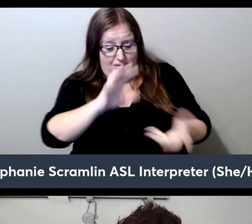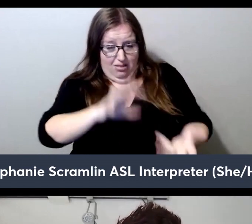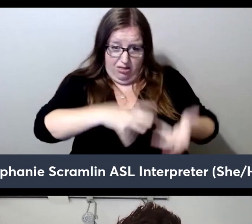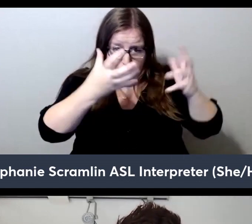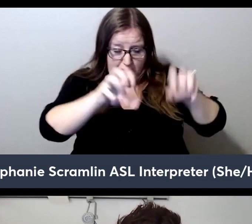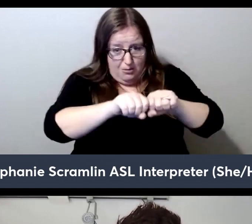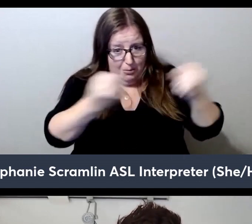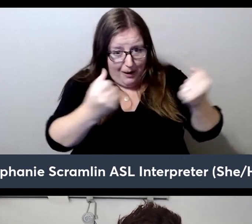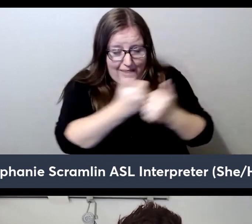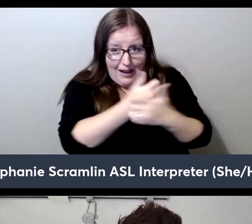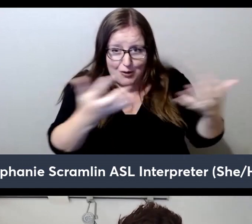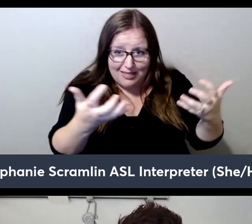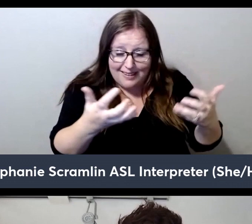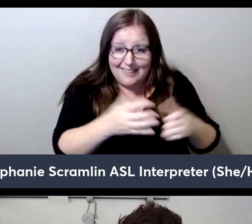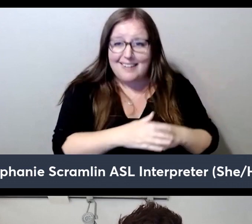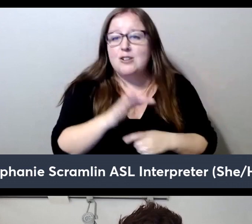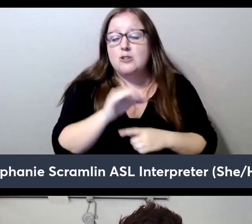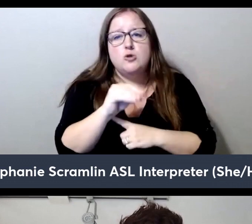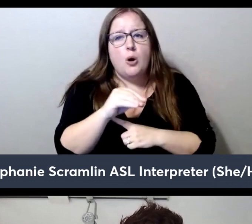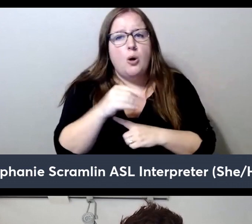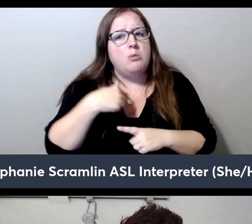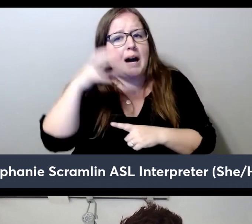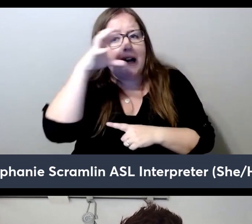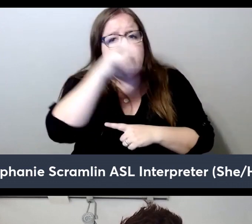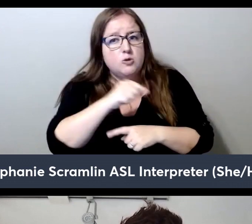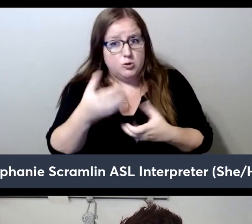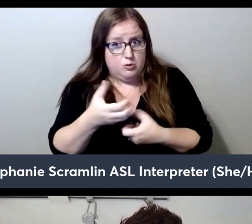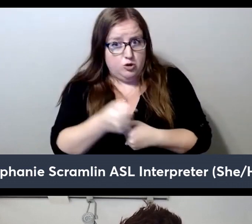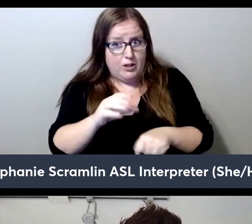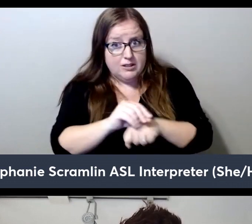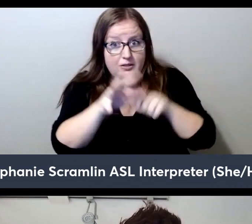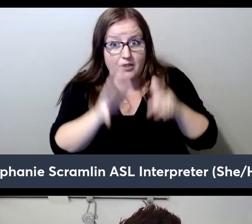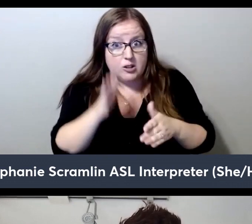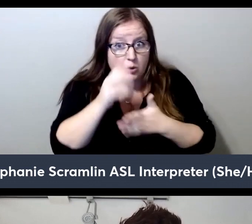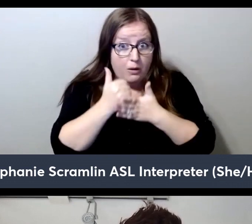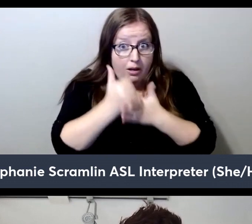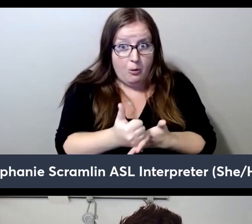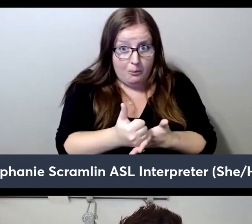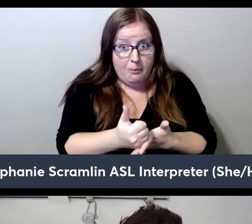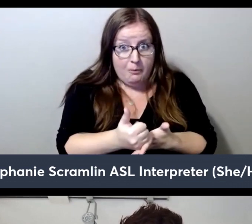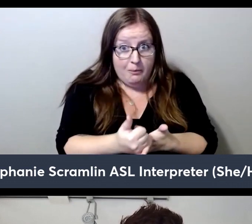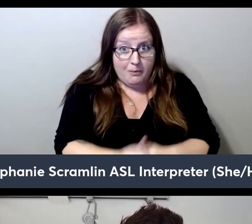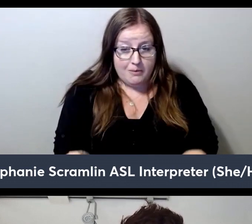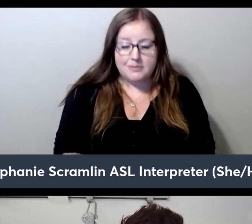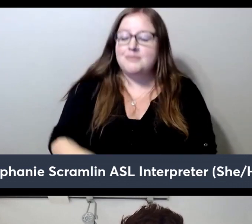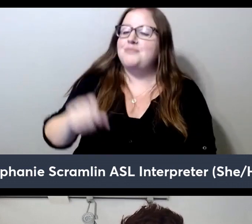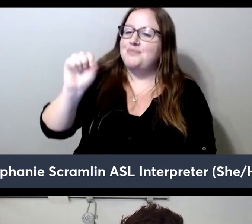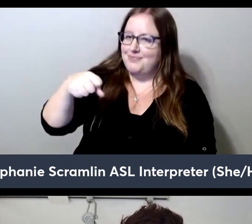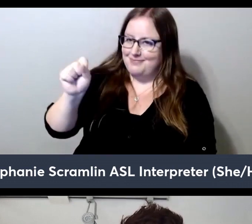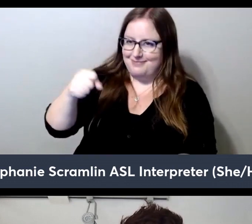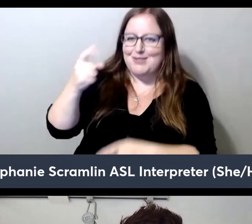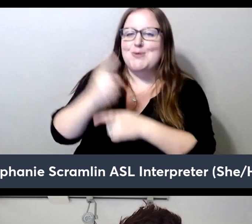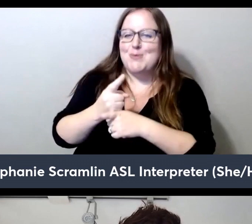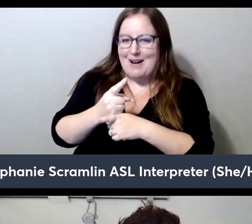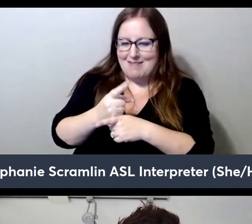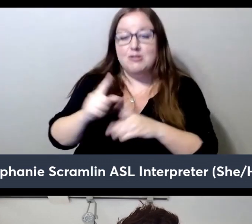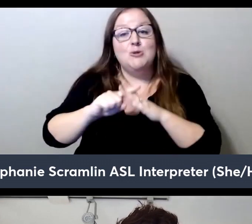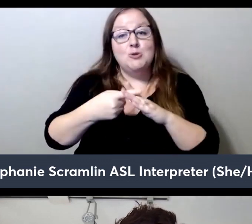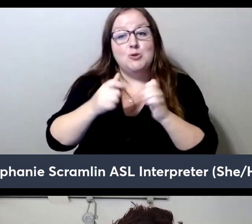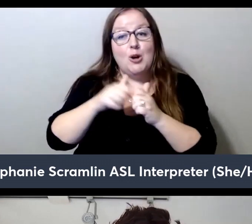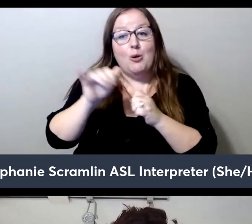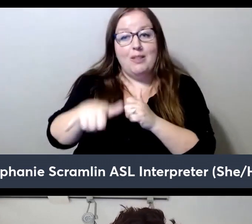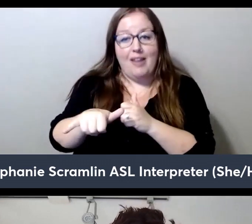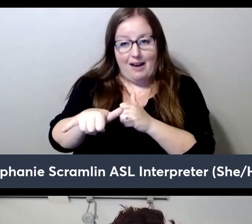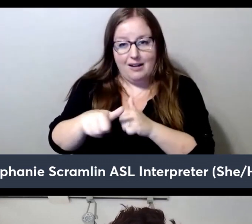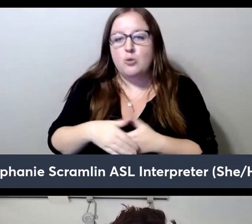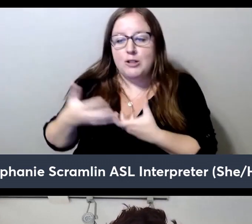vulnerable? And so I assume Trusted Advisor is going to help me out with that. Absolutely. So let's start with that, right? So let's